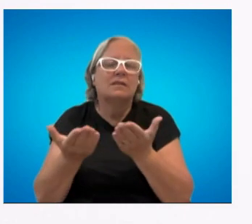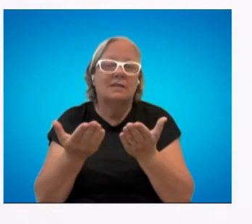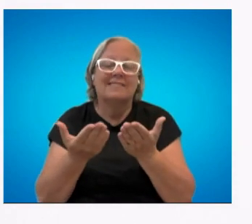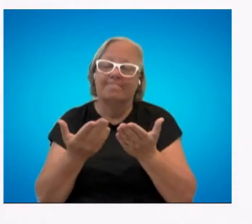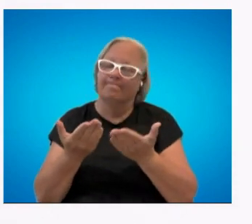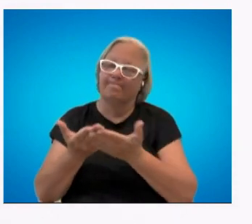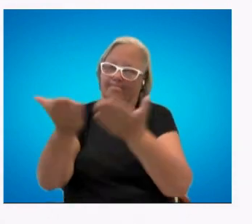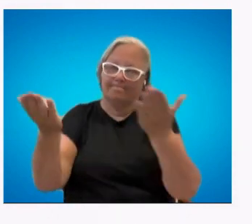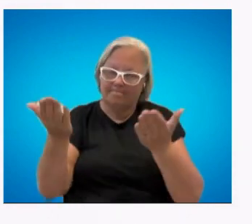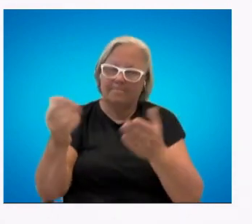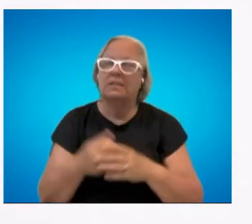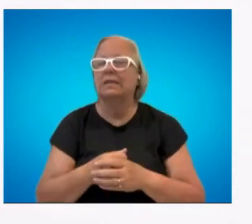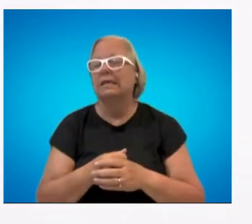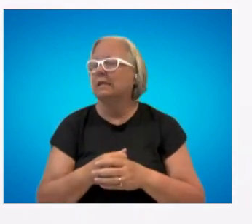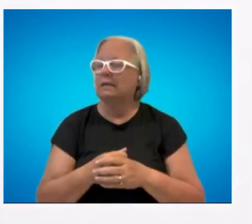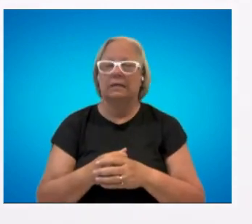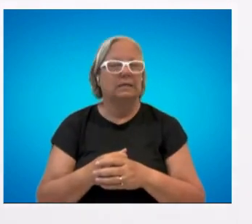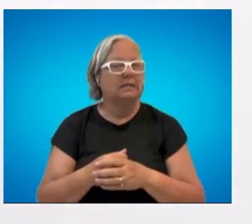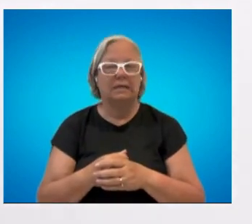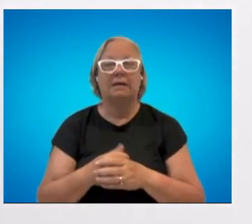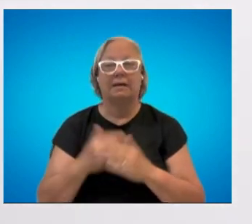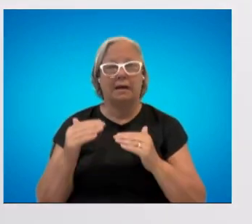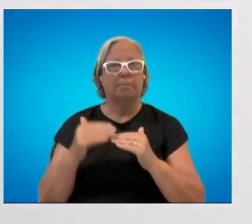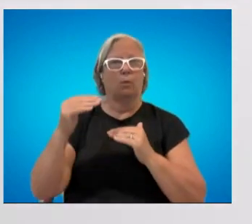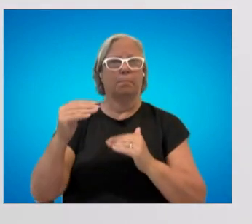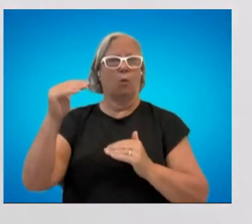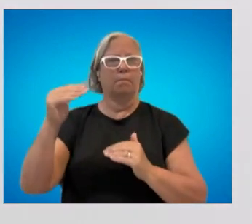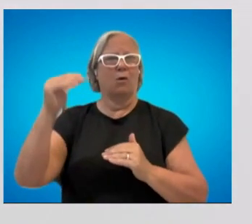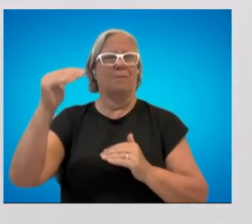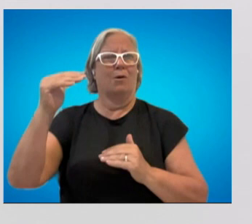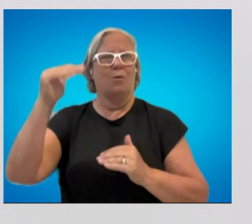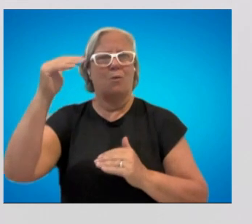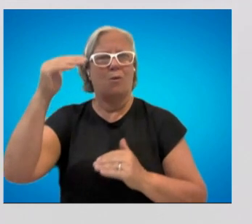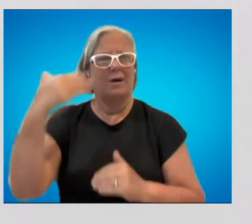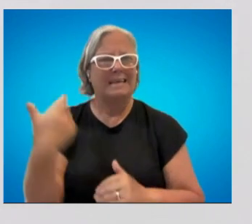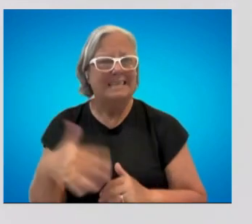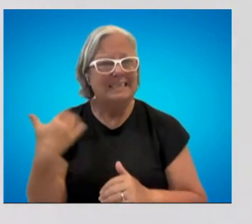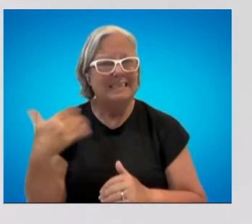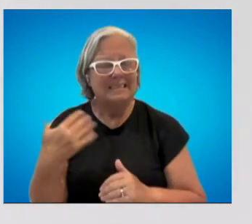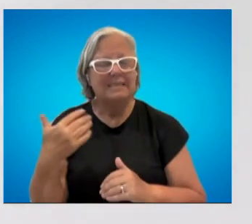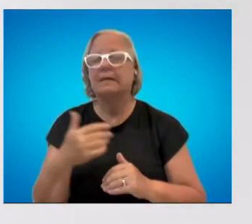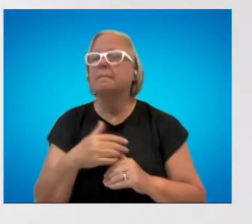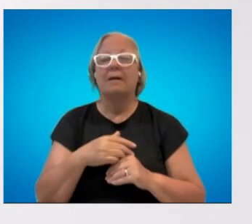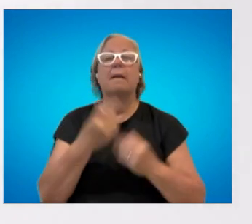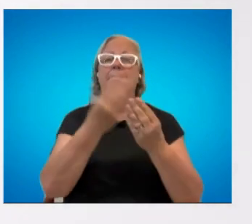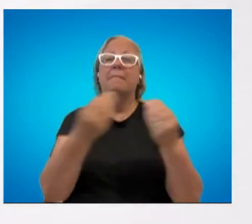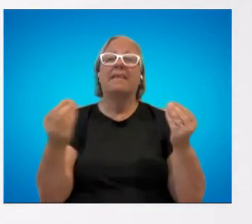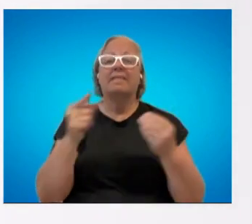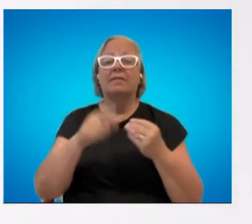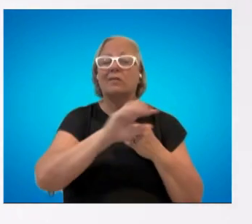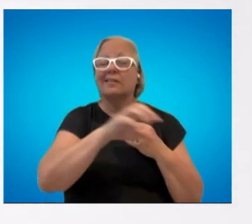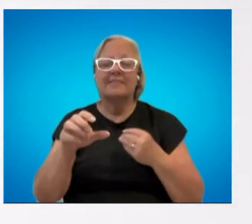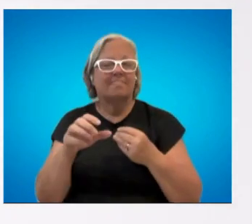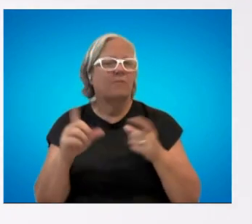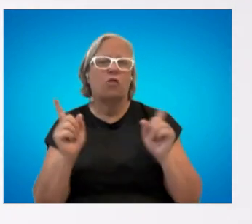it's relatively underdeveloped in many countries. And here we see that the main reason are patchy and